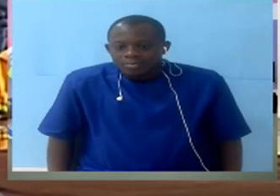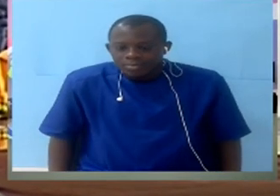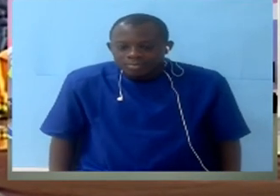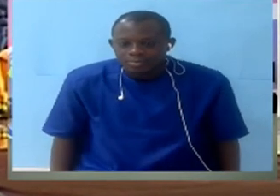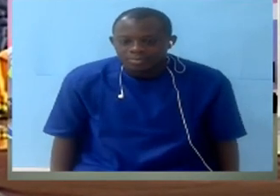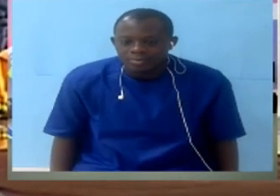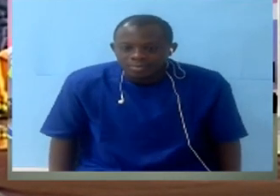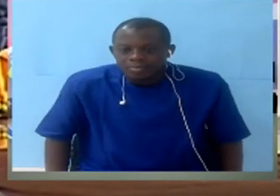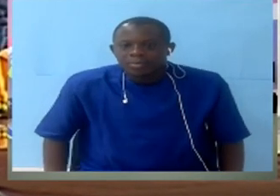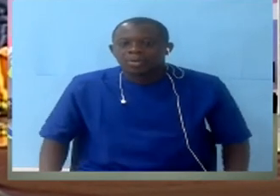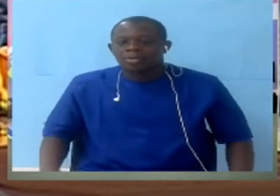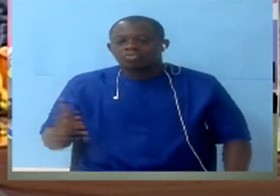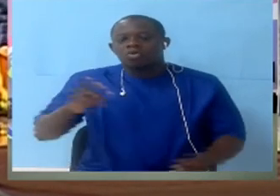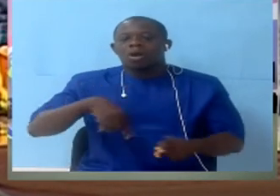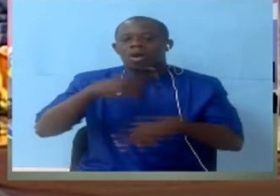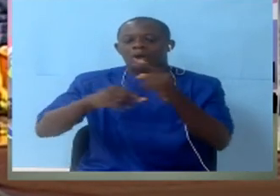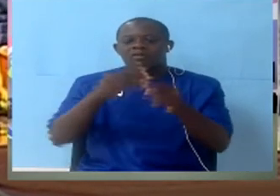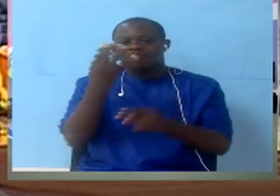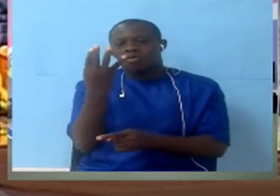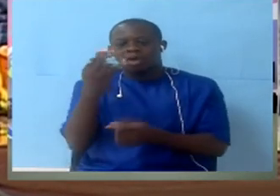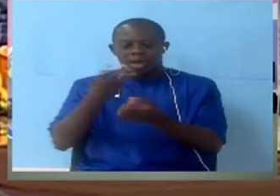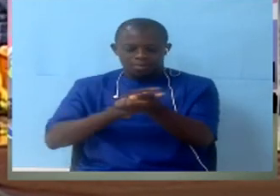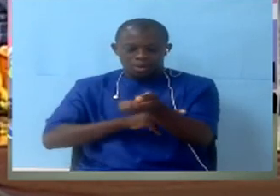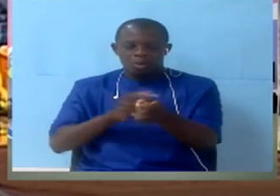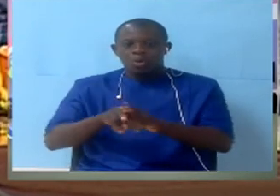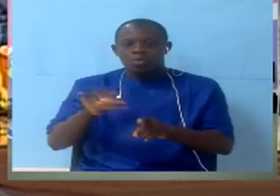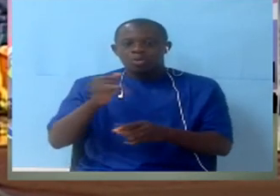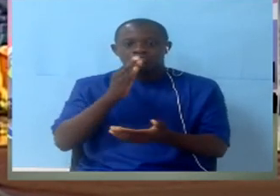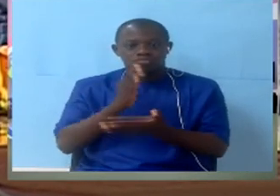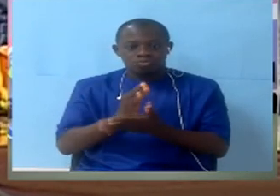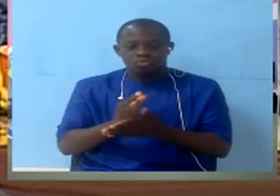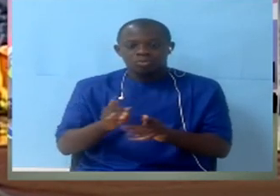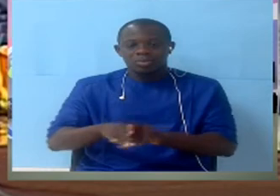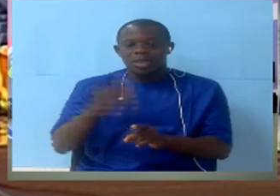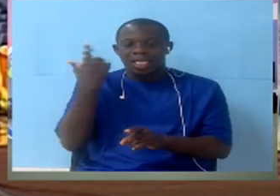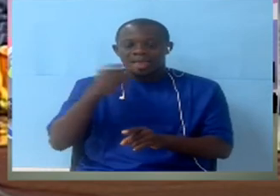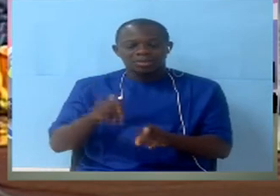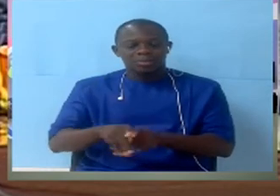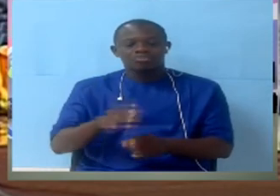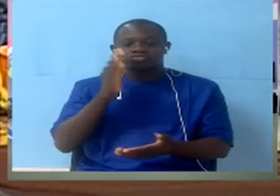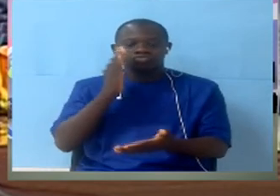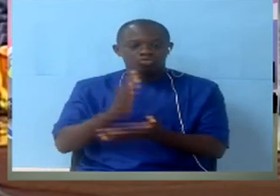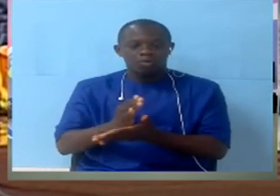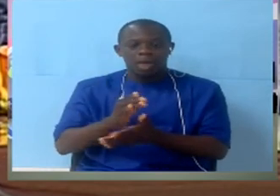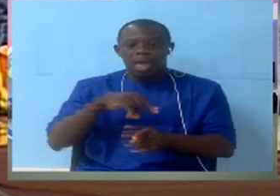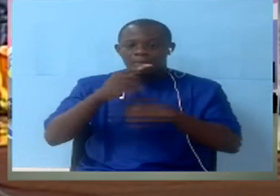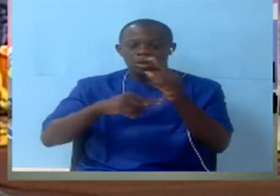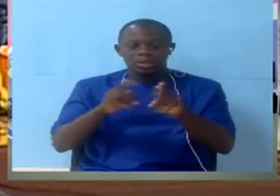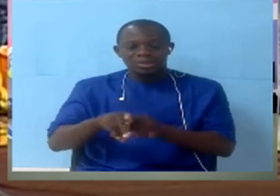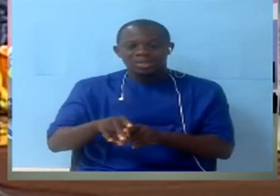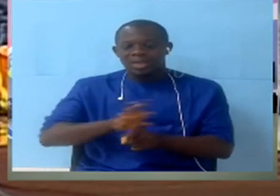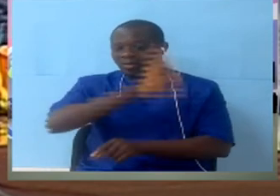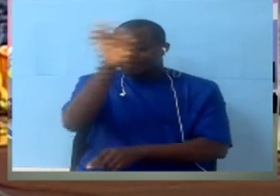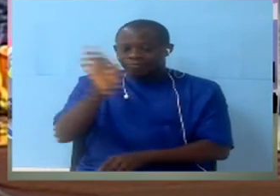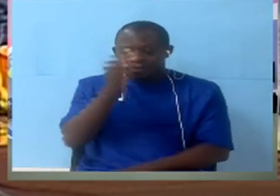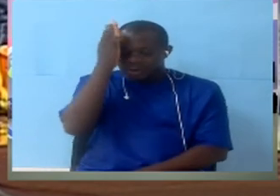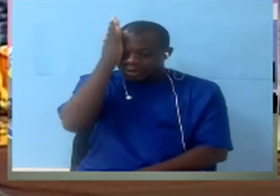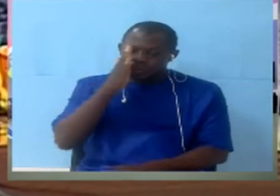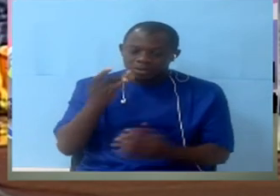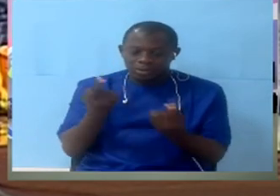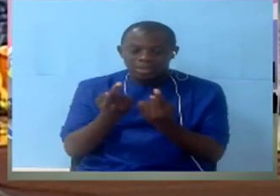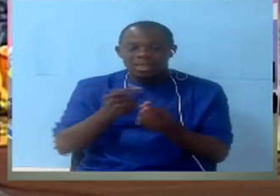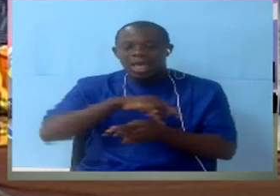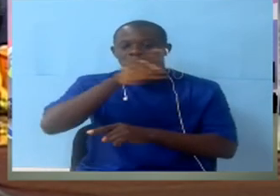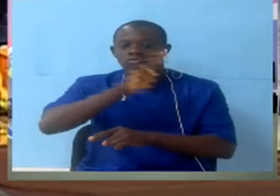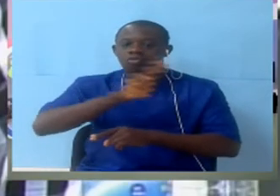of the four ship, which they have vehemently condemned and described as despicable and